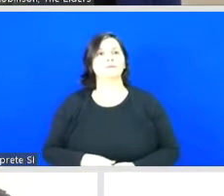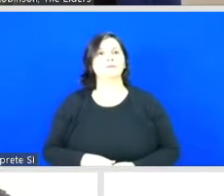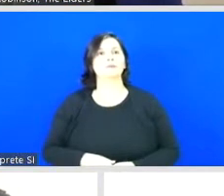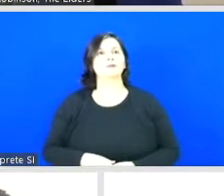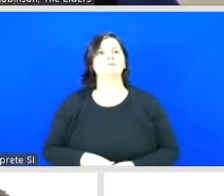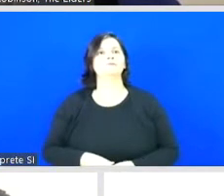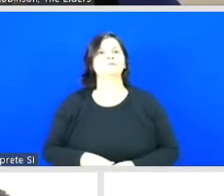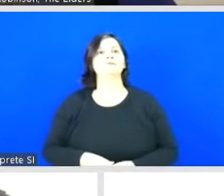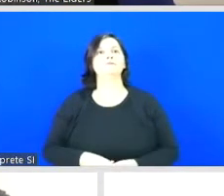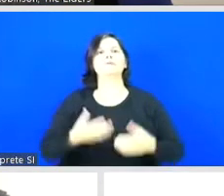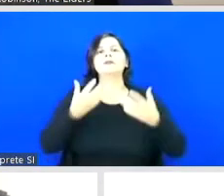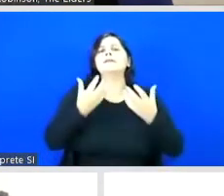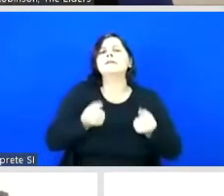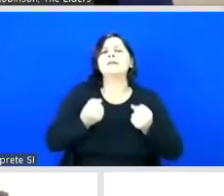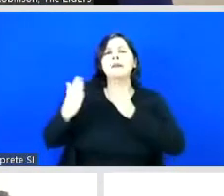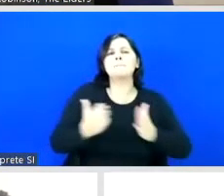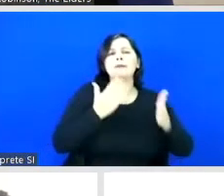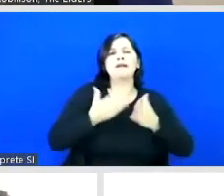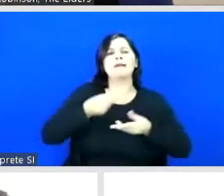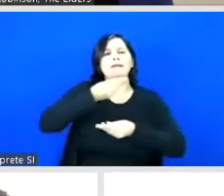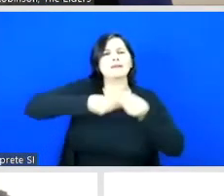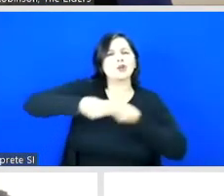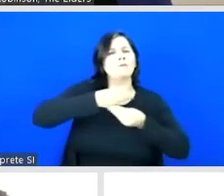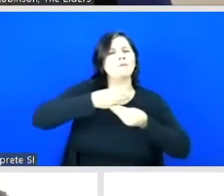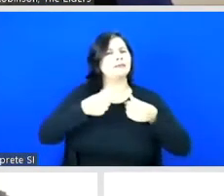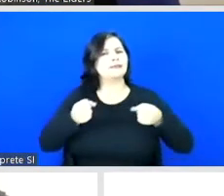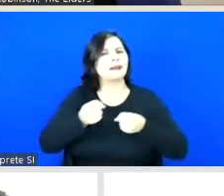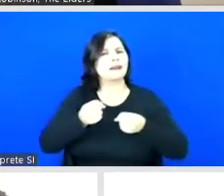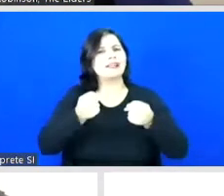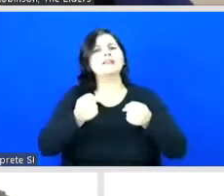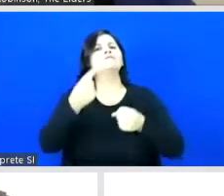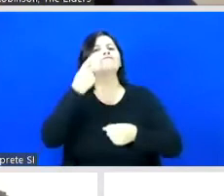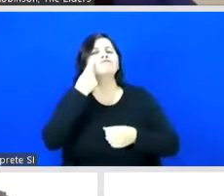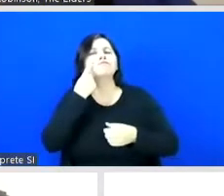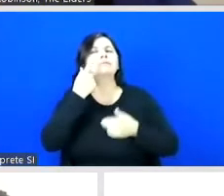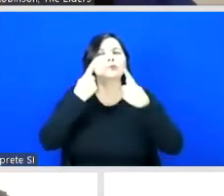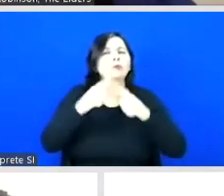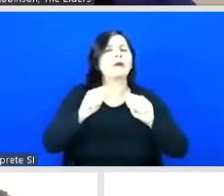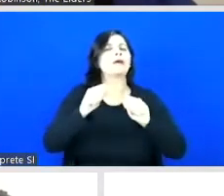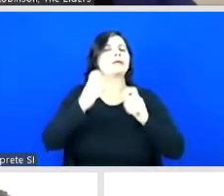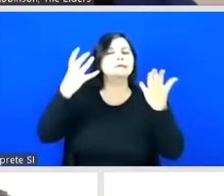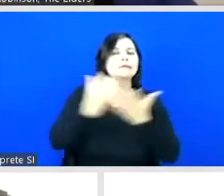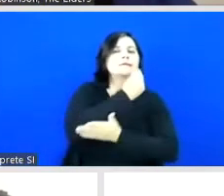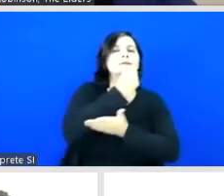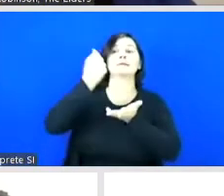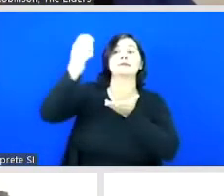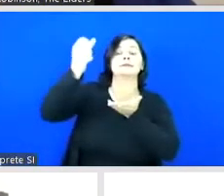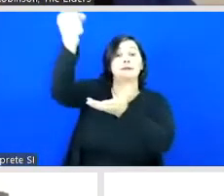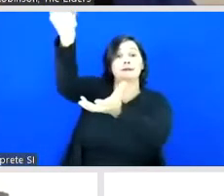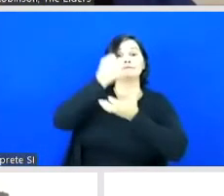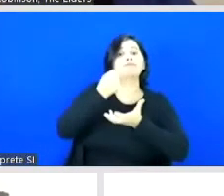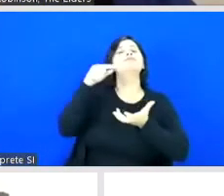through local banks, through credit unions, and through other financial institutions that will enable them to fund their